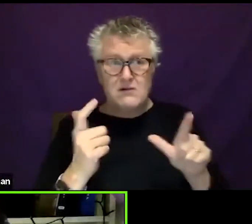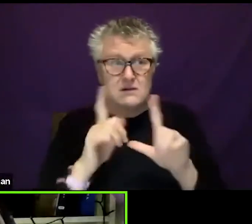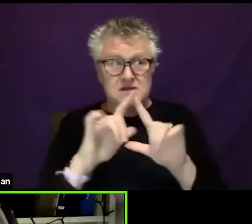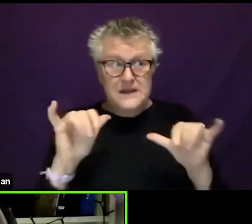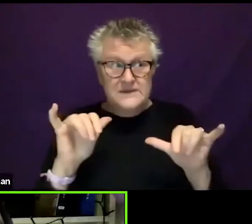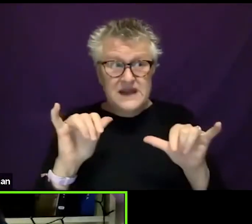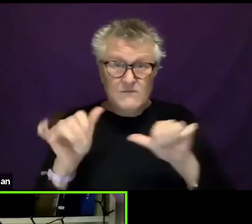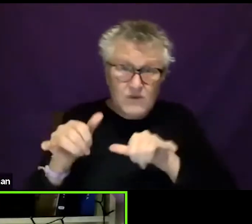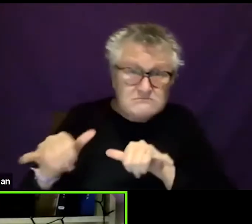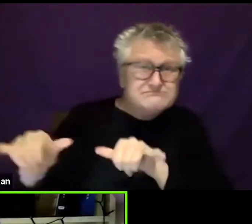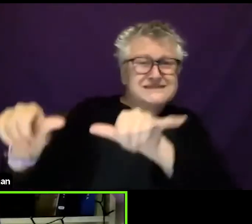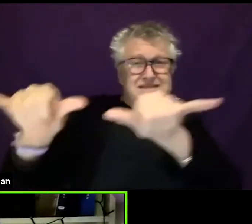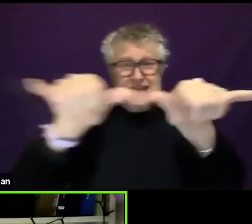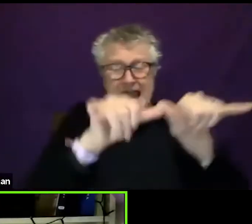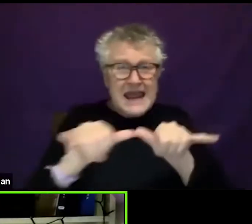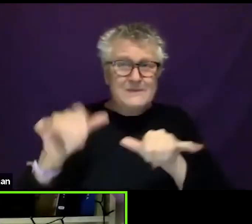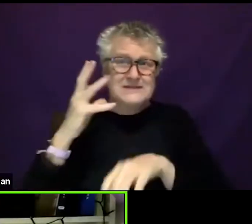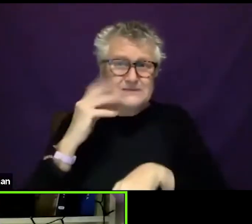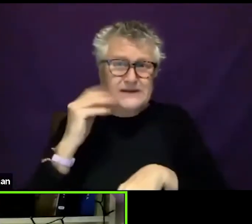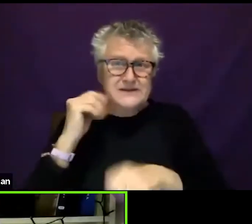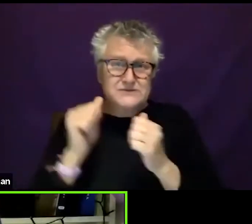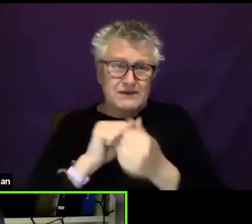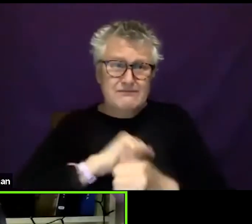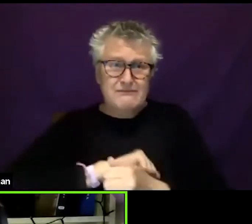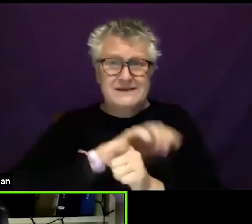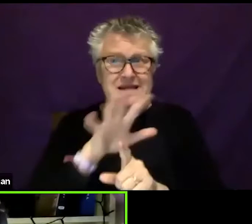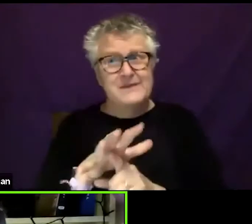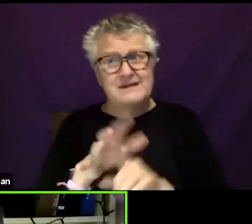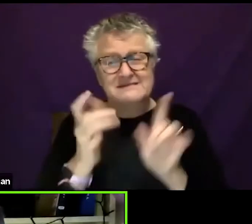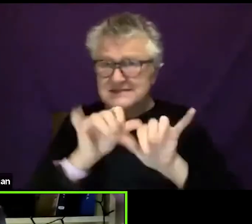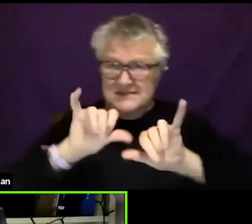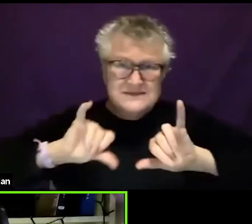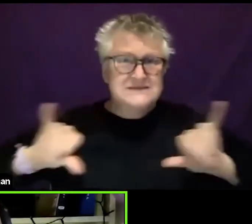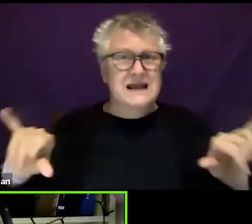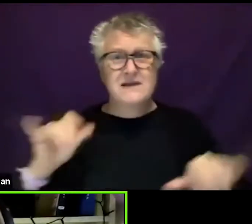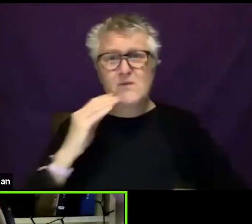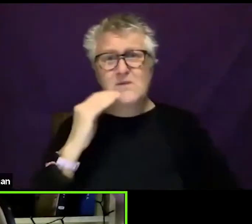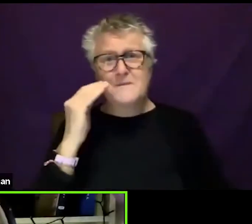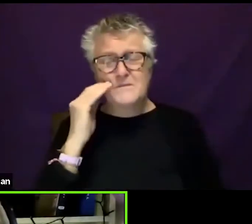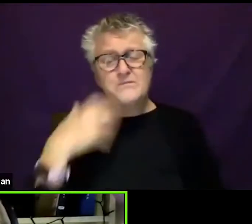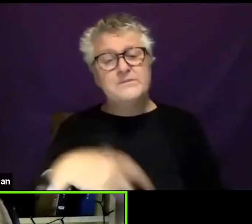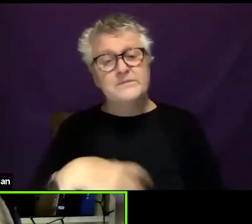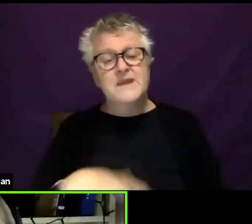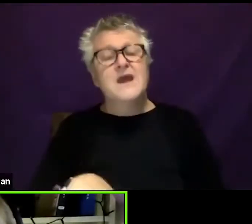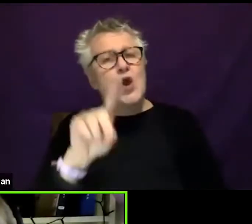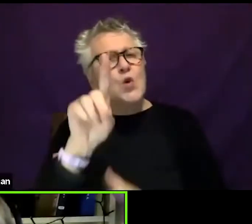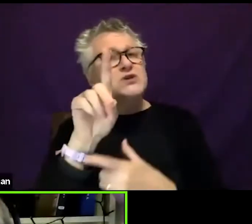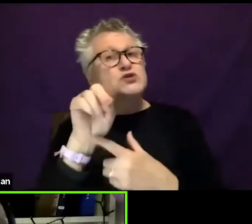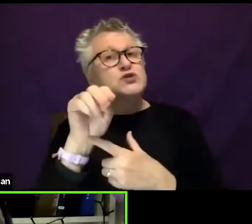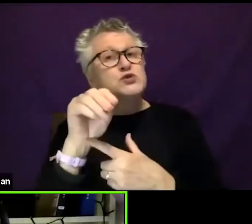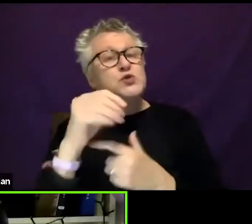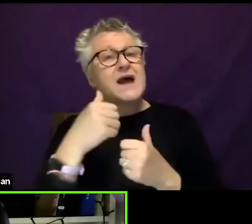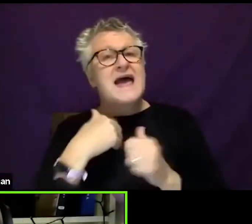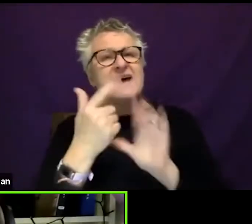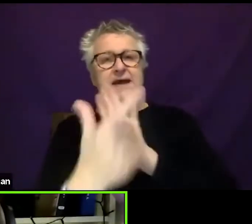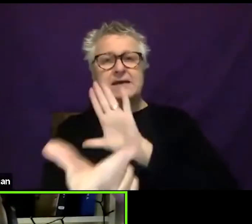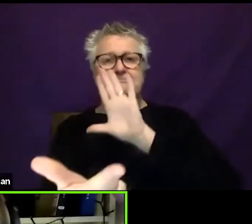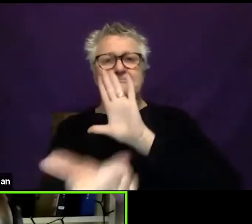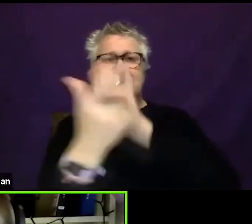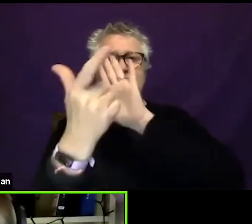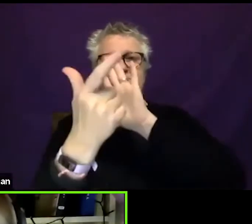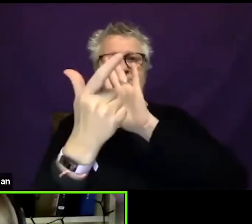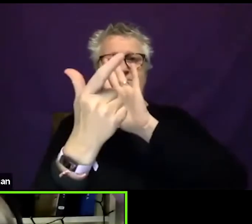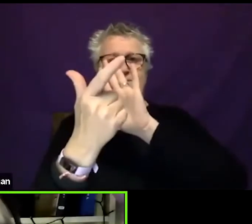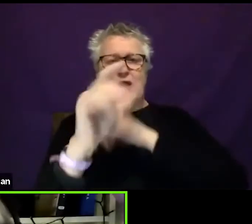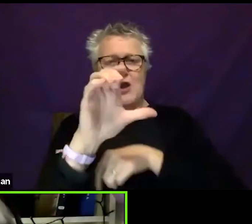been a positive, the pandemic, although we do have a no COVID chat rule, because we